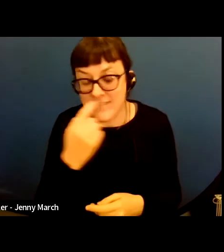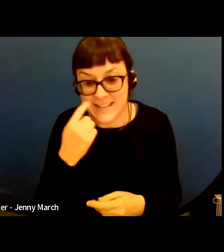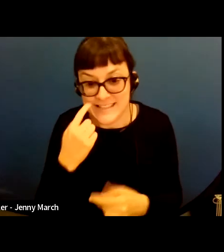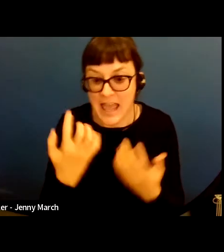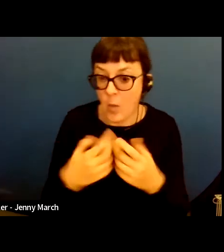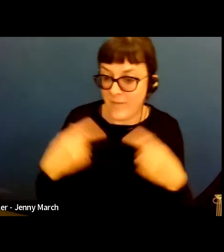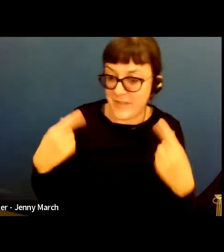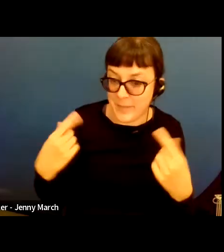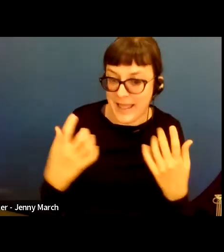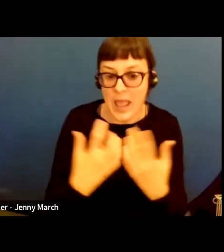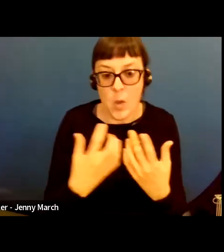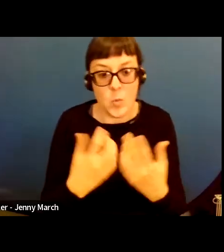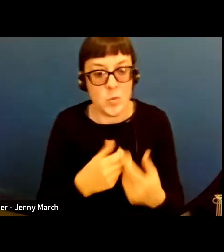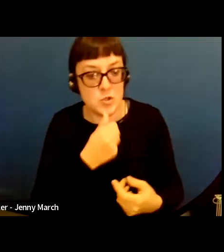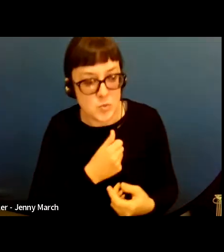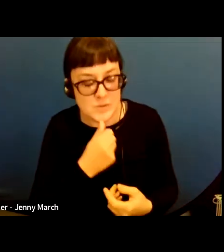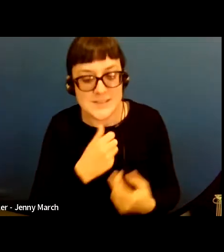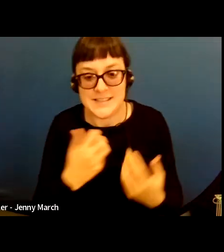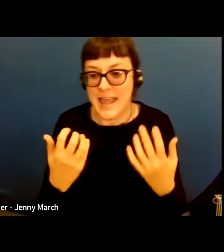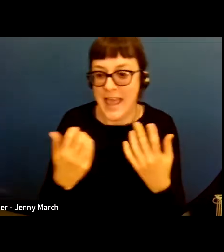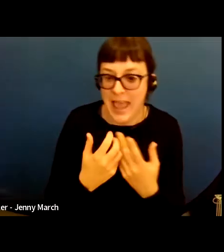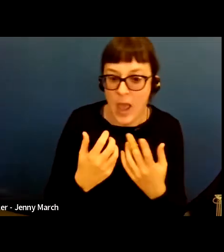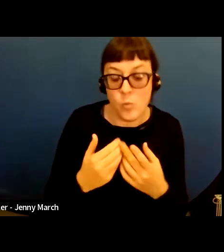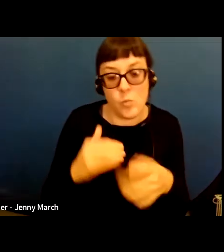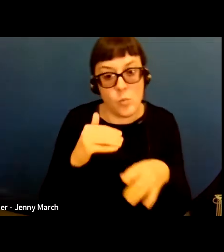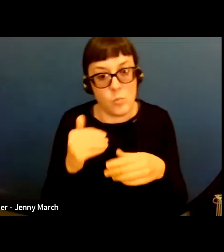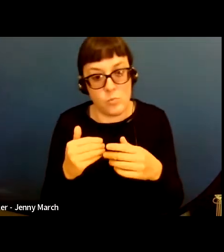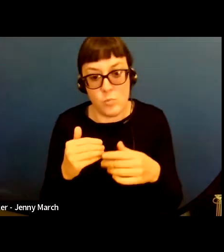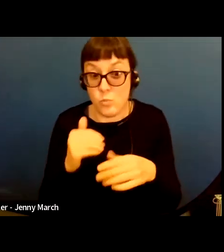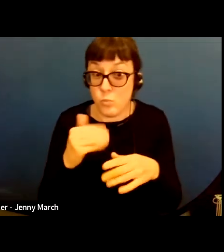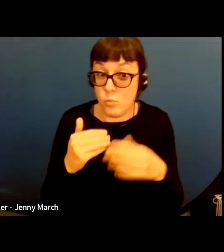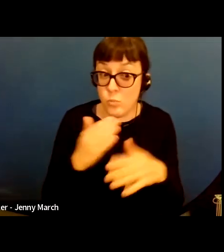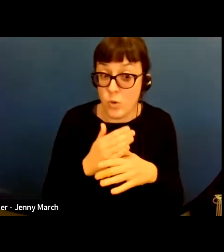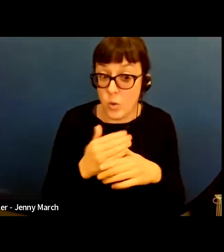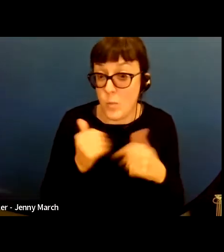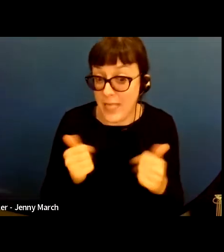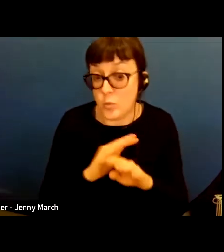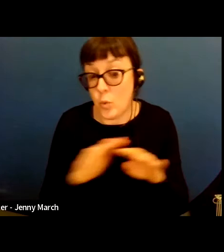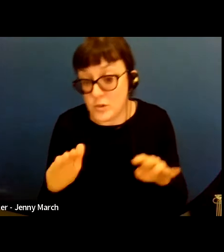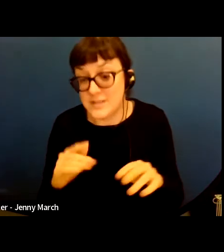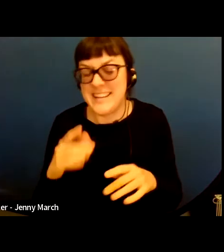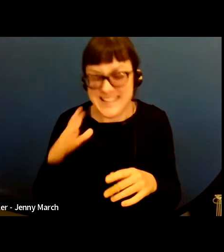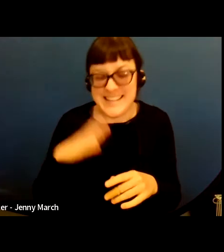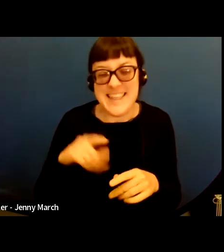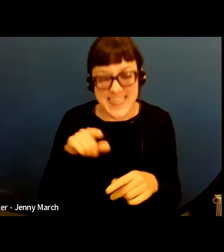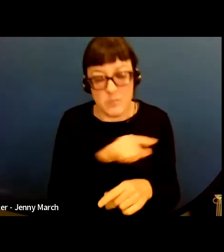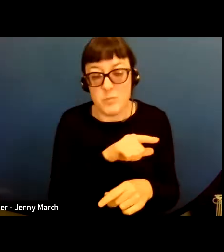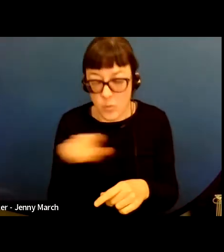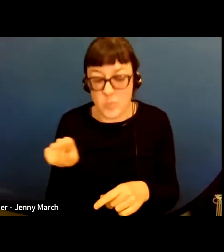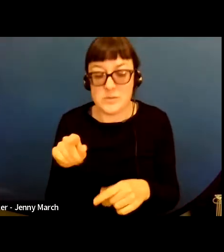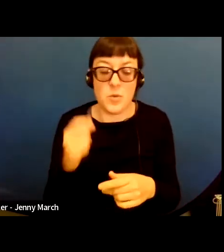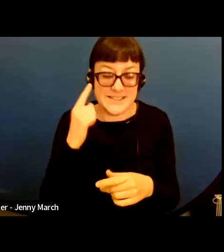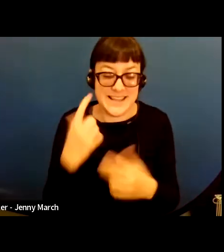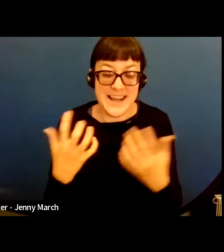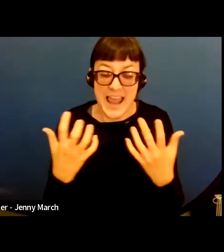and effectiveness of interventions and solutions, we simply cannot ensure that we understand what works best. To really move the needle on